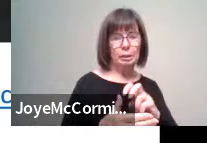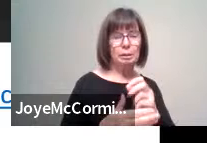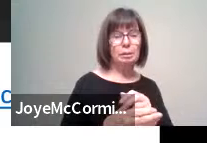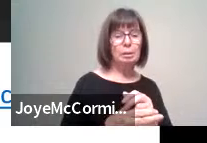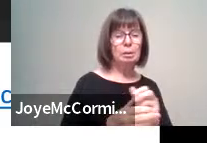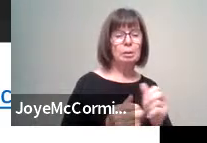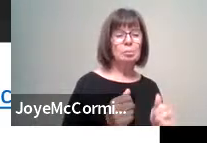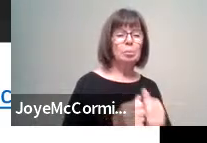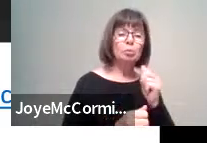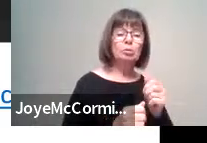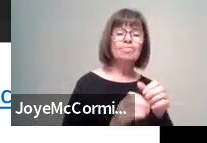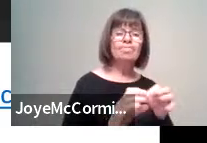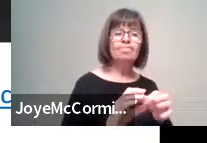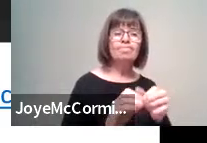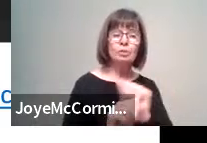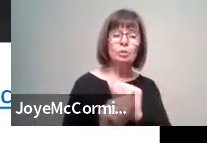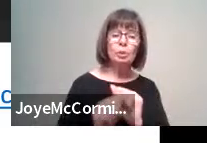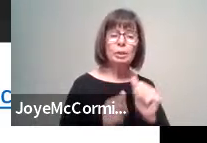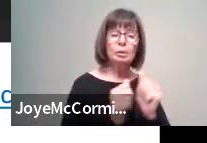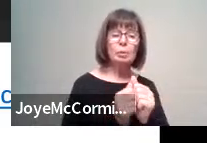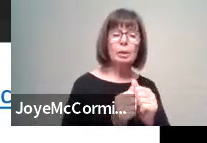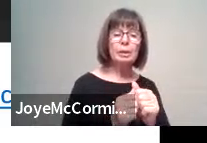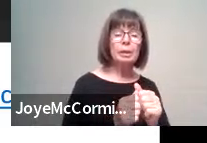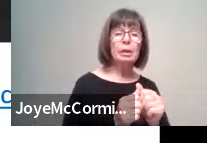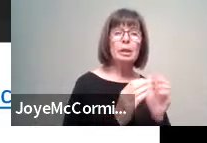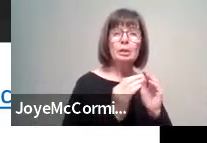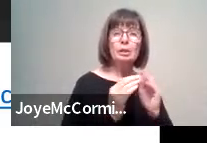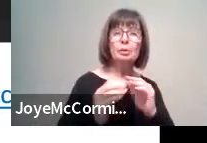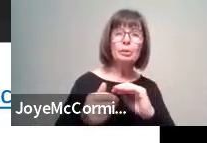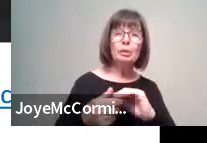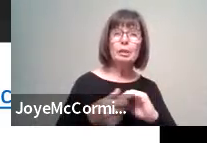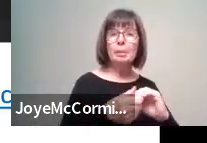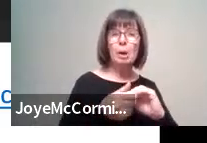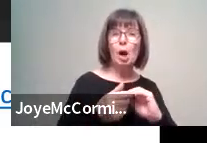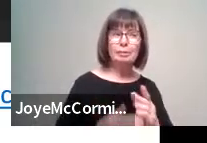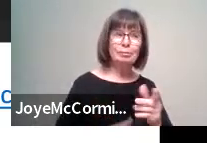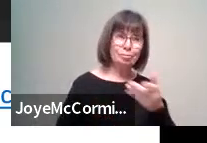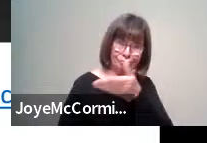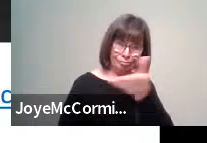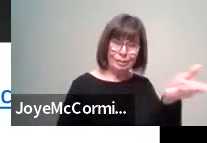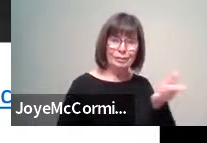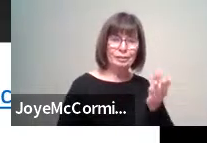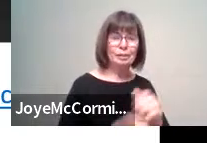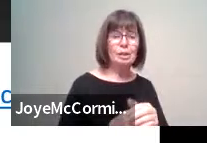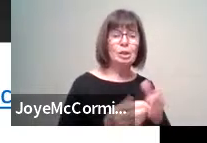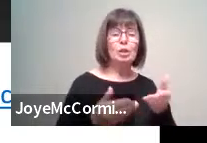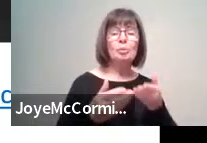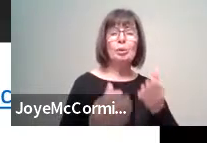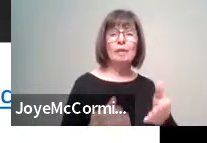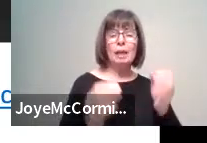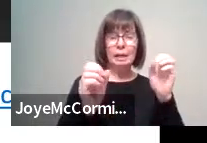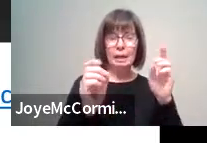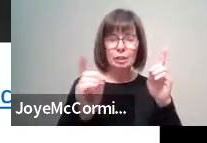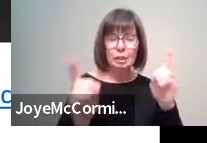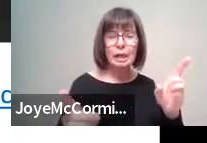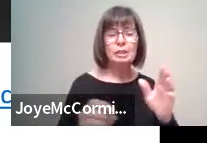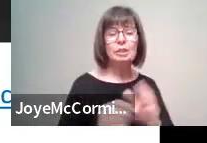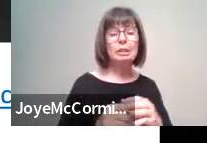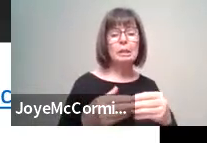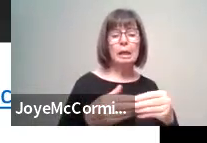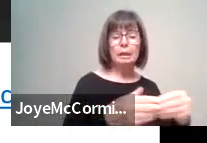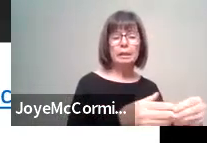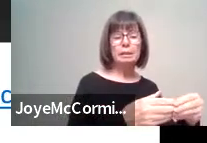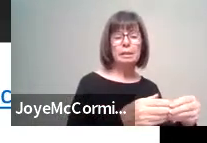Primarily collaborating with community partners, such as yourselves, and providing health education and guidance, translation